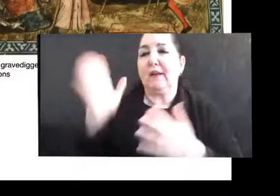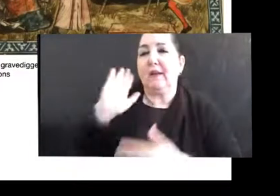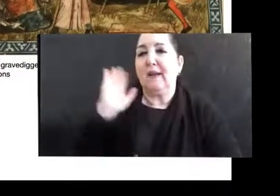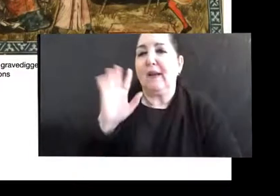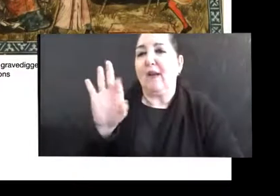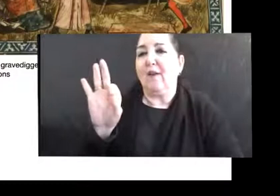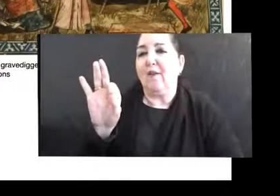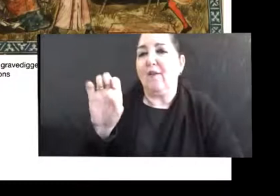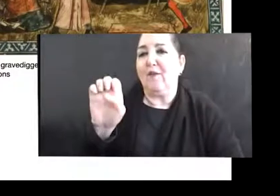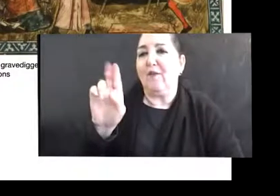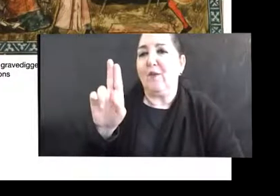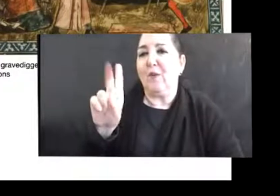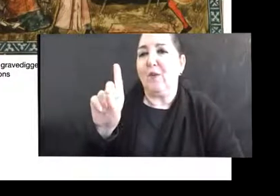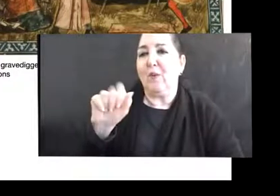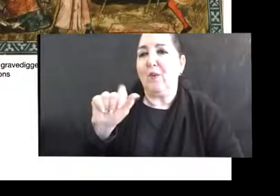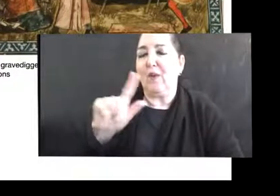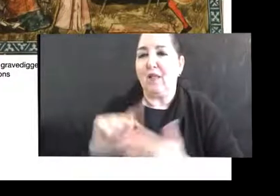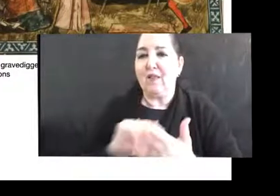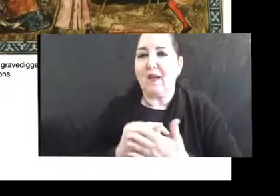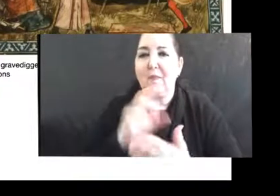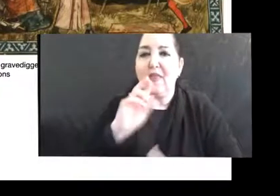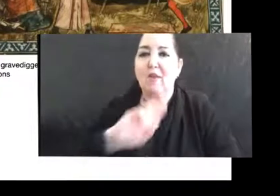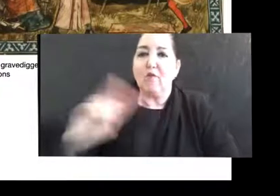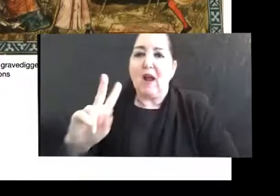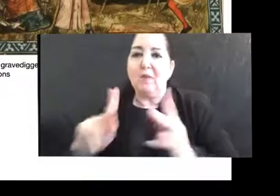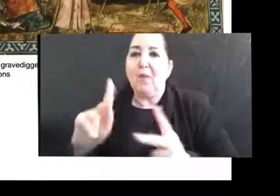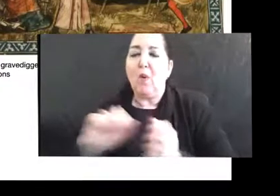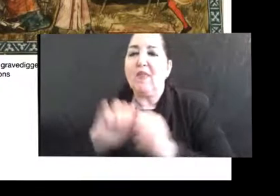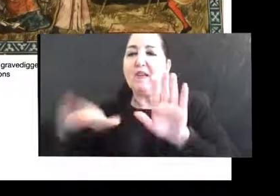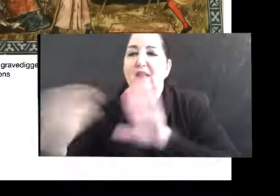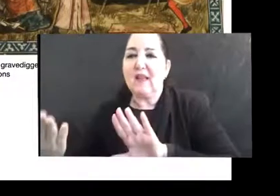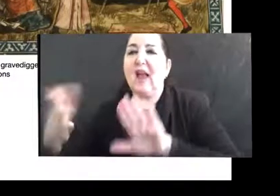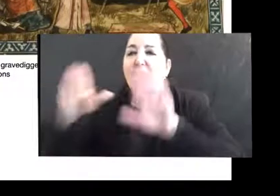feudal representation. And then on the right, people